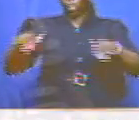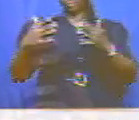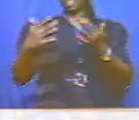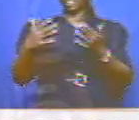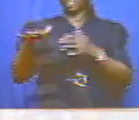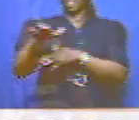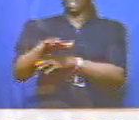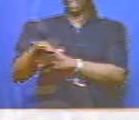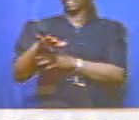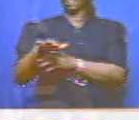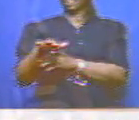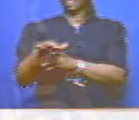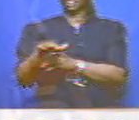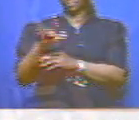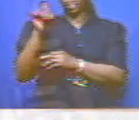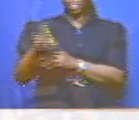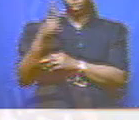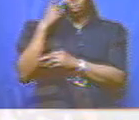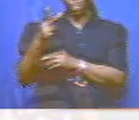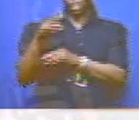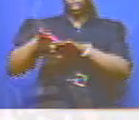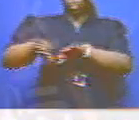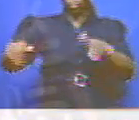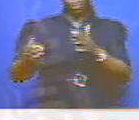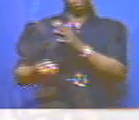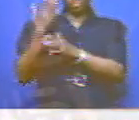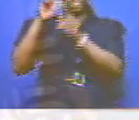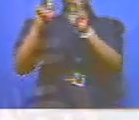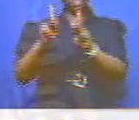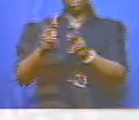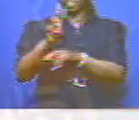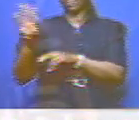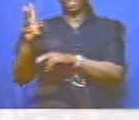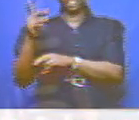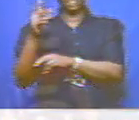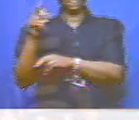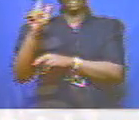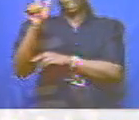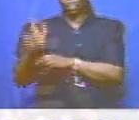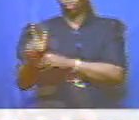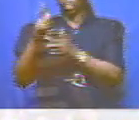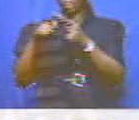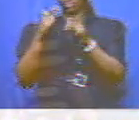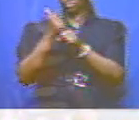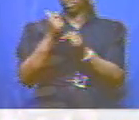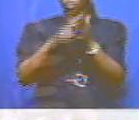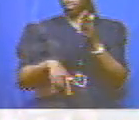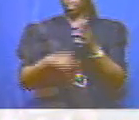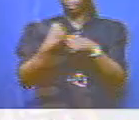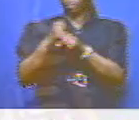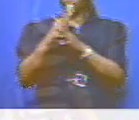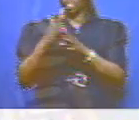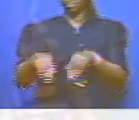swimming area. We need to see swimming come up in Kisumu and the Western region. What we're doing is to try and make sure that we provide the necessary support